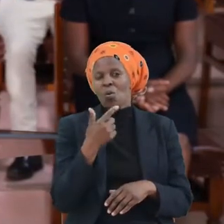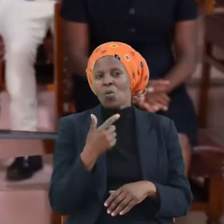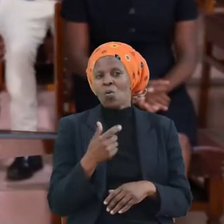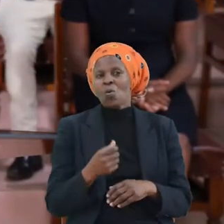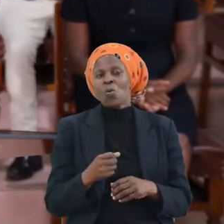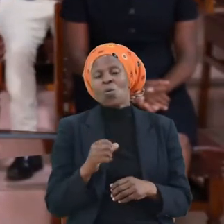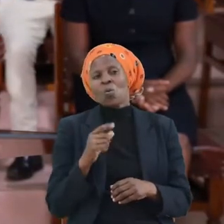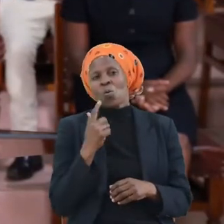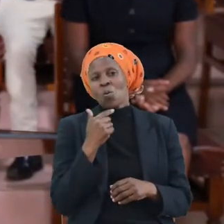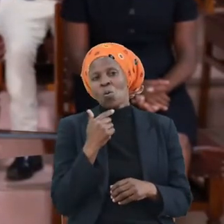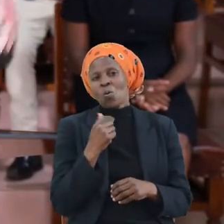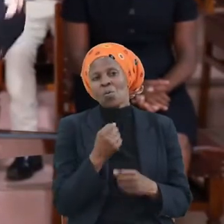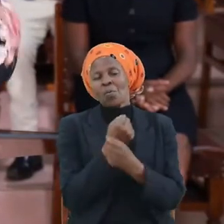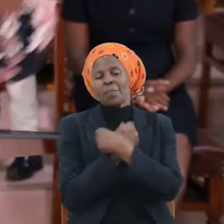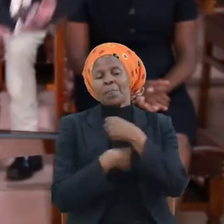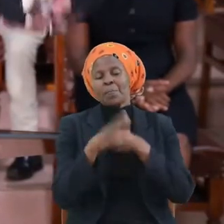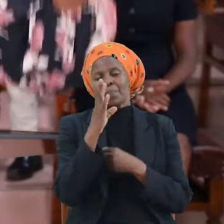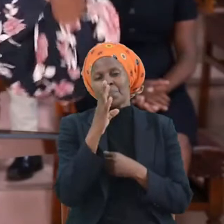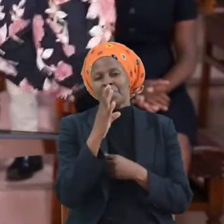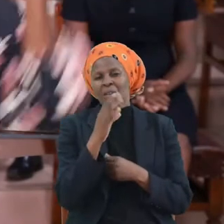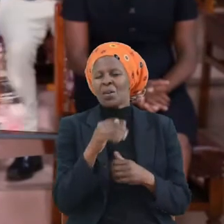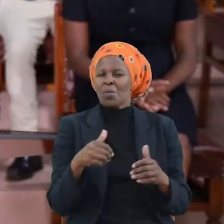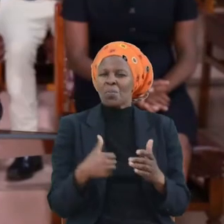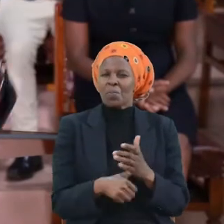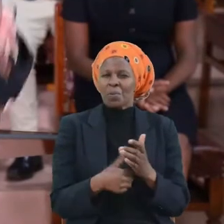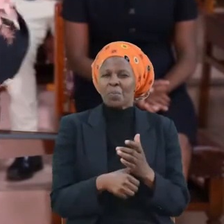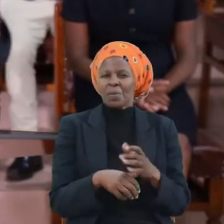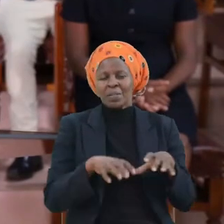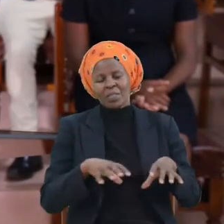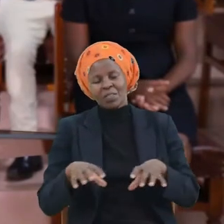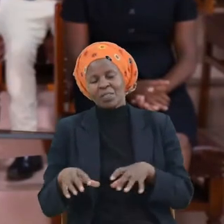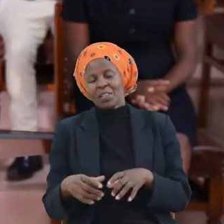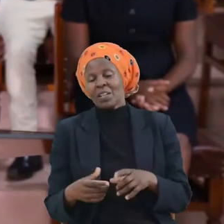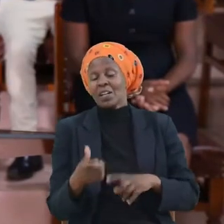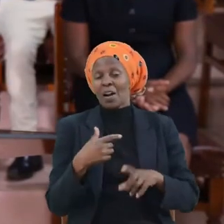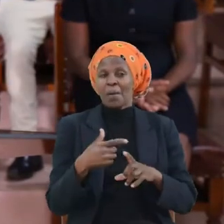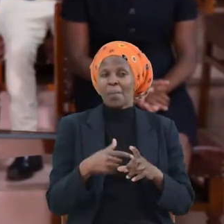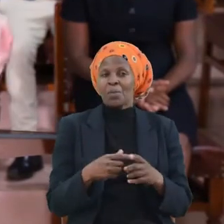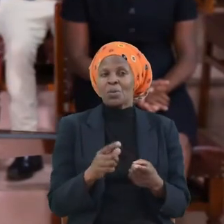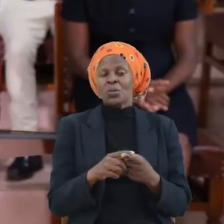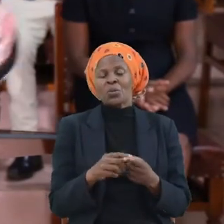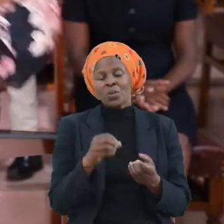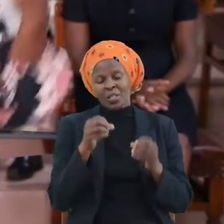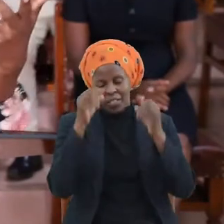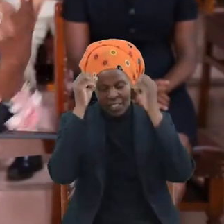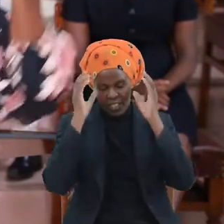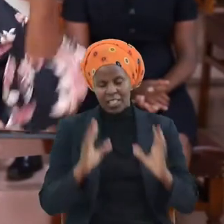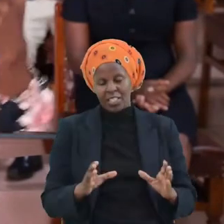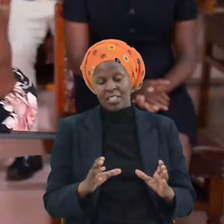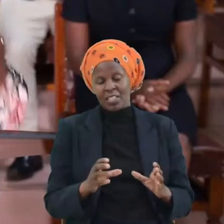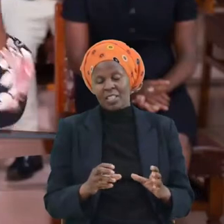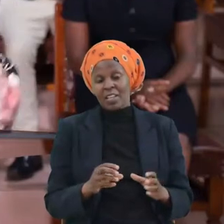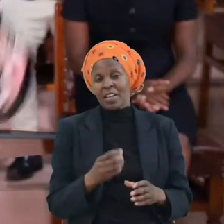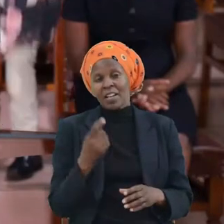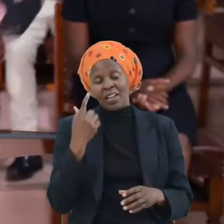God, knowing that sometimes the challenges come on our way to teach us, others as a lesson to